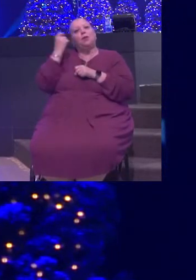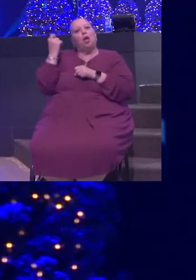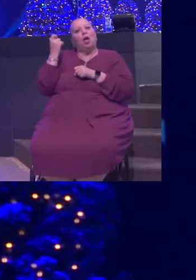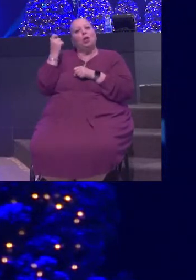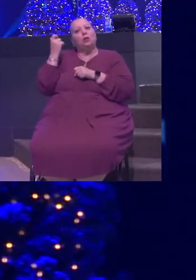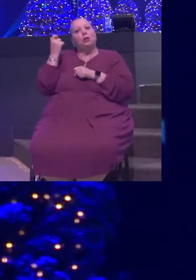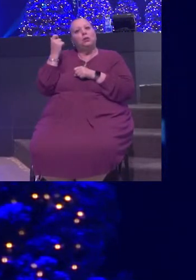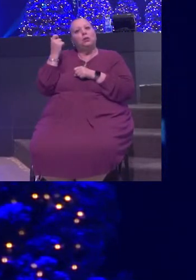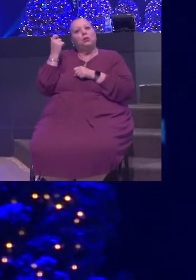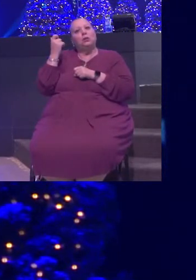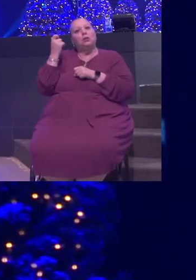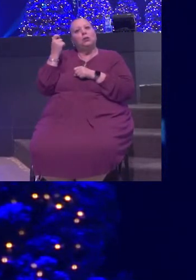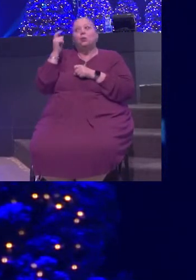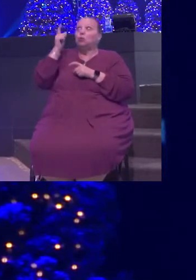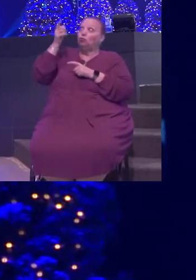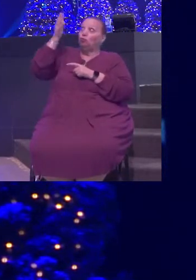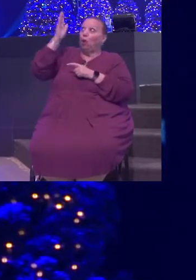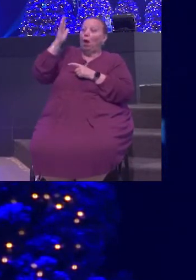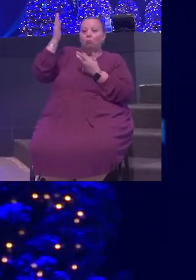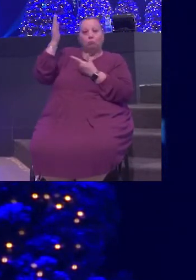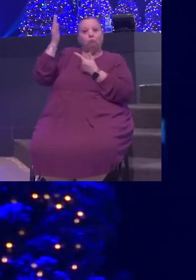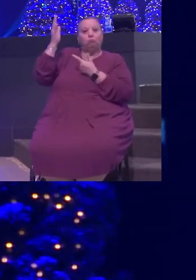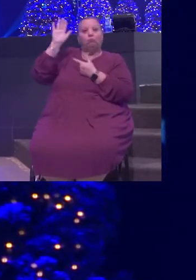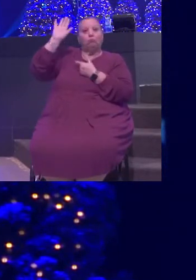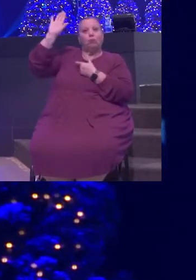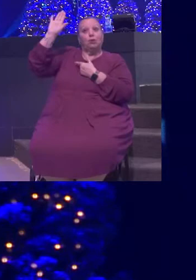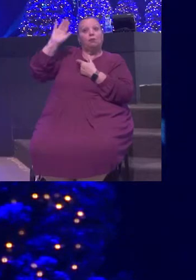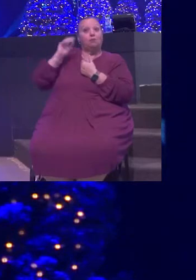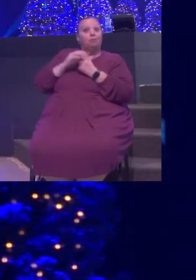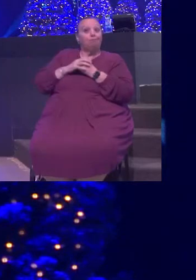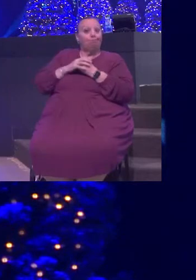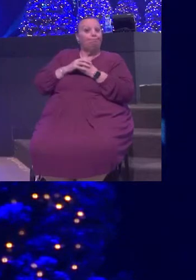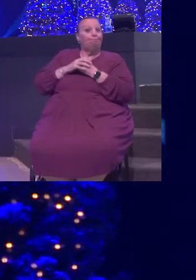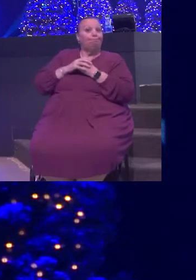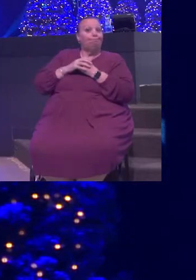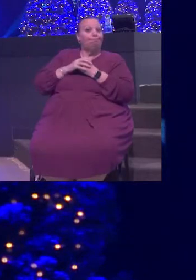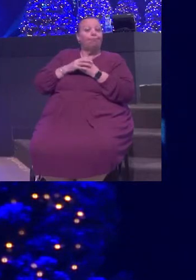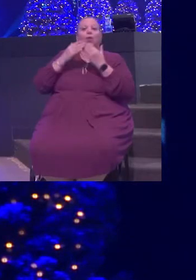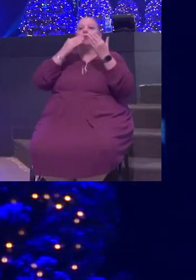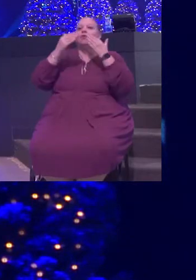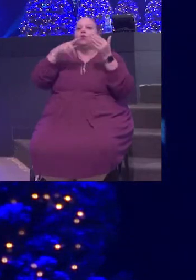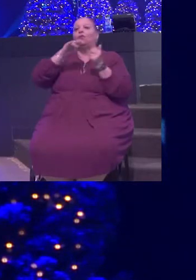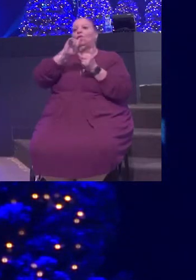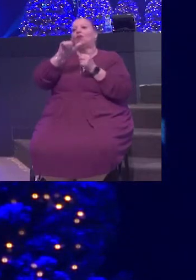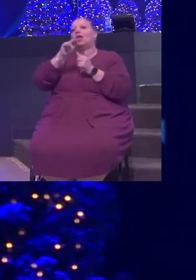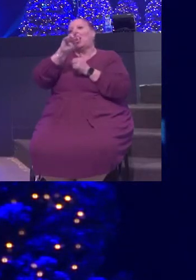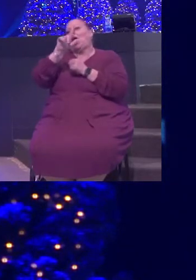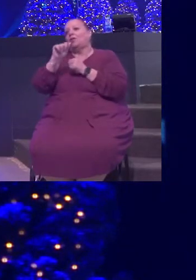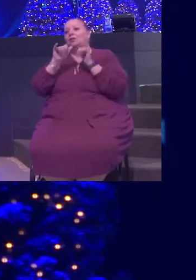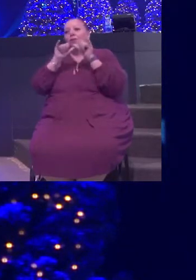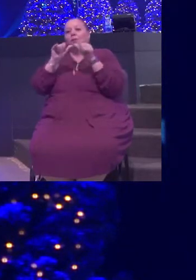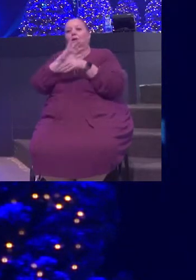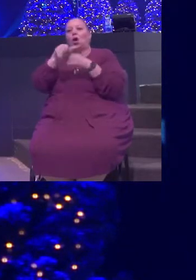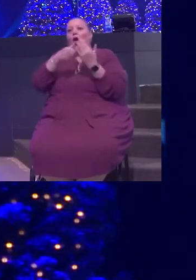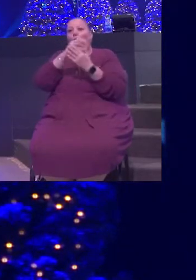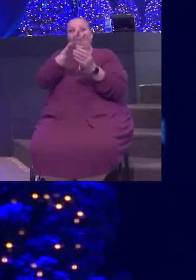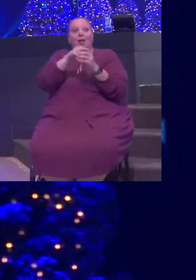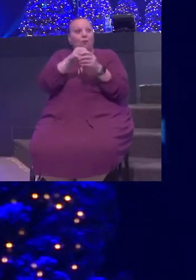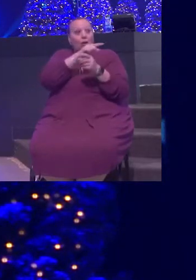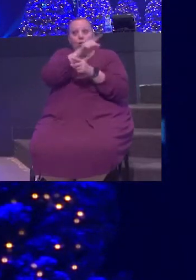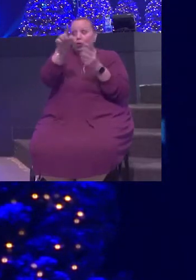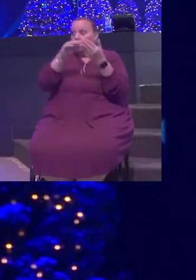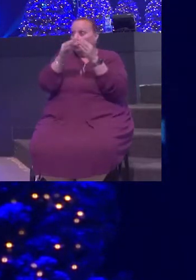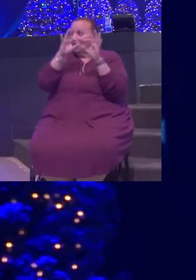because it was to God and it was His. And I just grateful for Phil and Angela still being all in. I'm grateful for you,